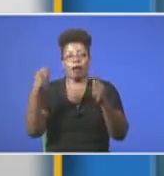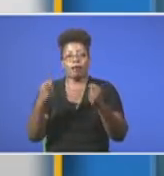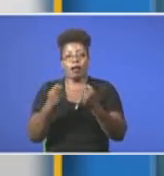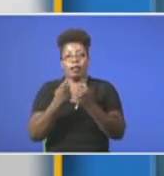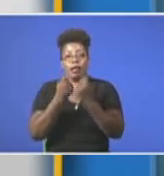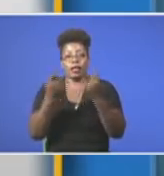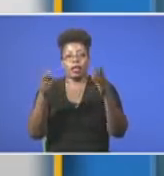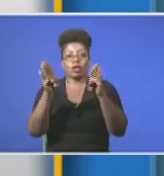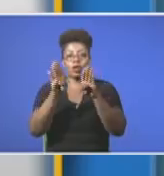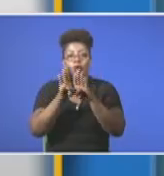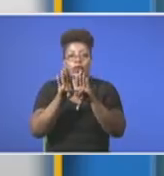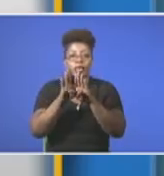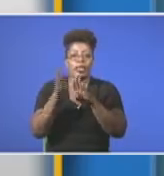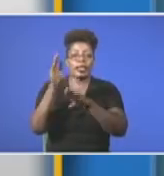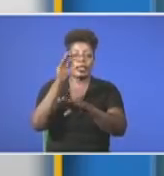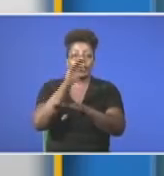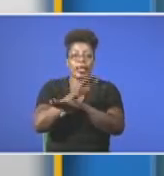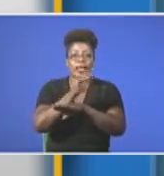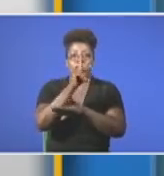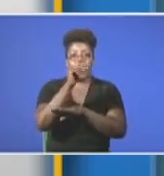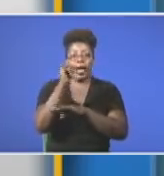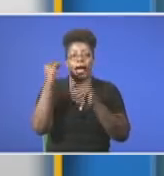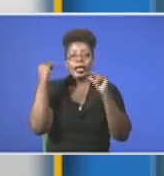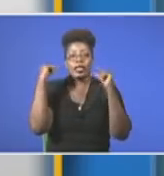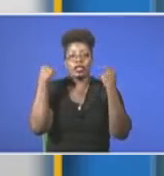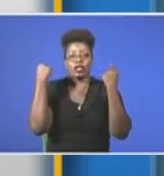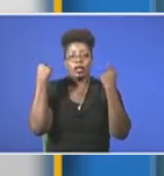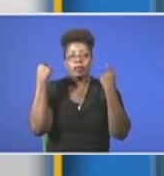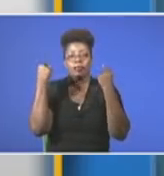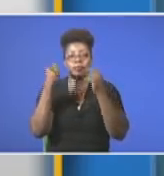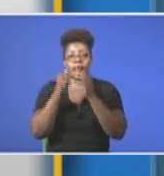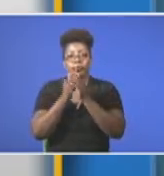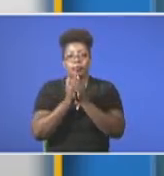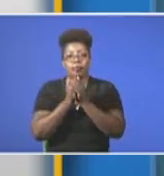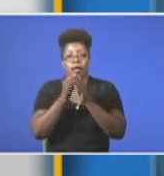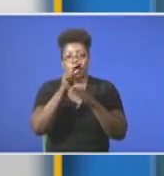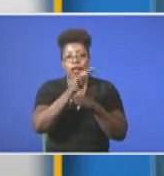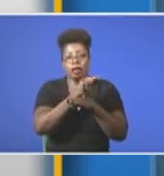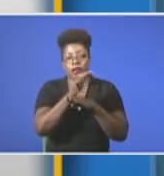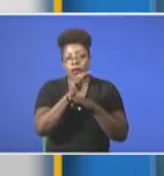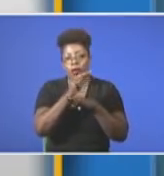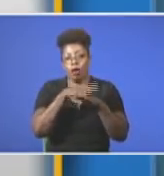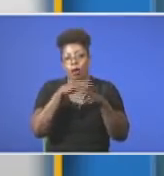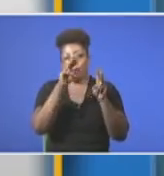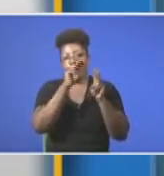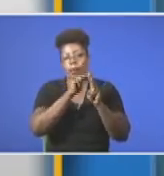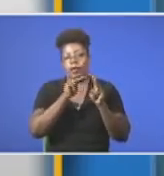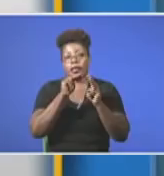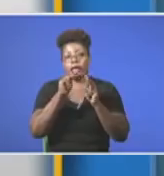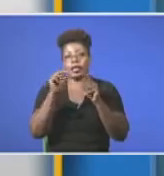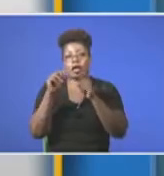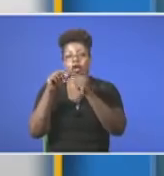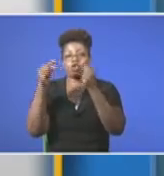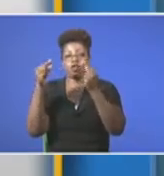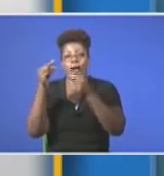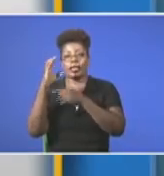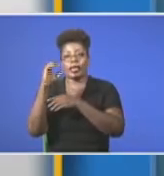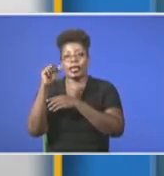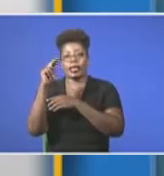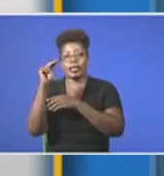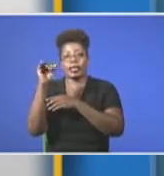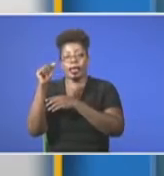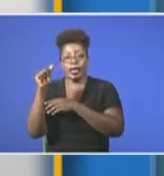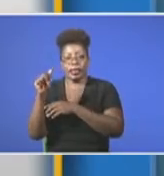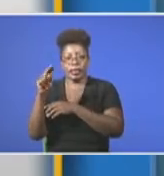that is closing out tonight at the Kendall Isaacs Gym. After taking down the Providence Storm on Monday, Grand Canyon looking to finish up a perfect 2-0.